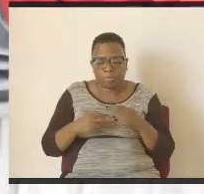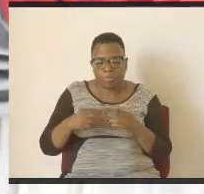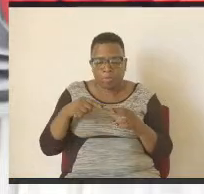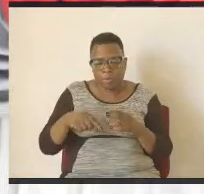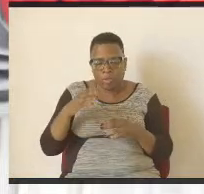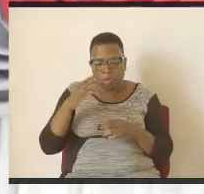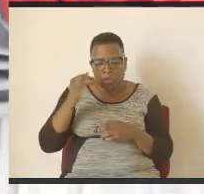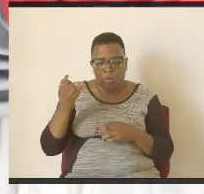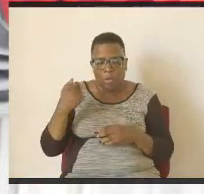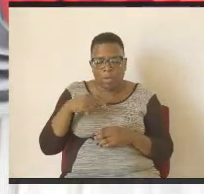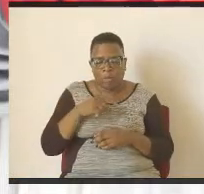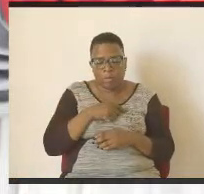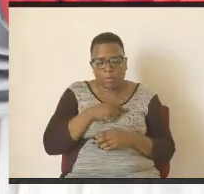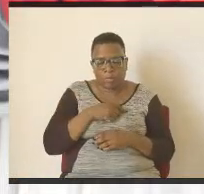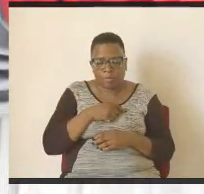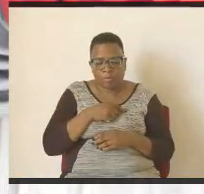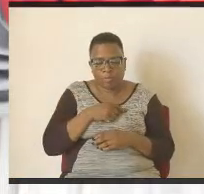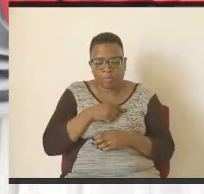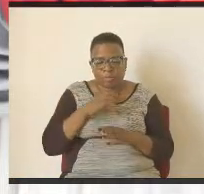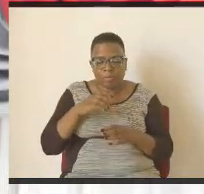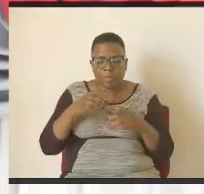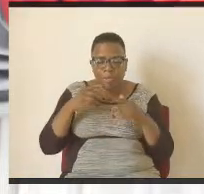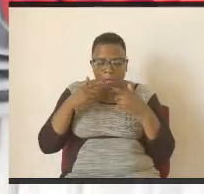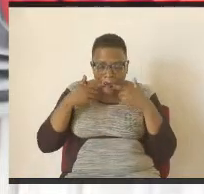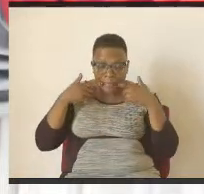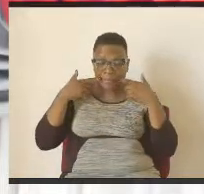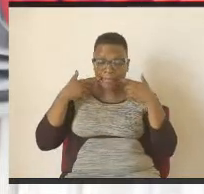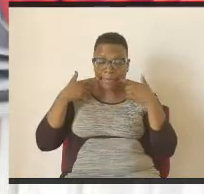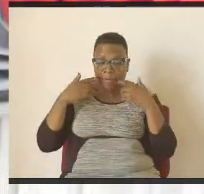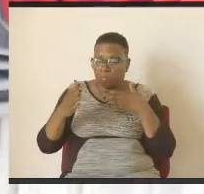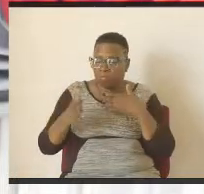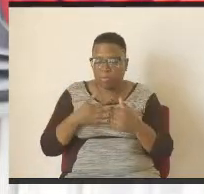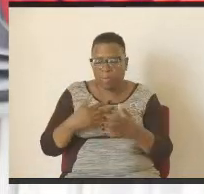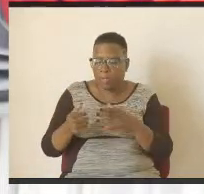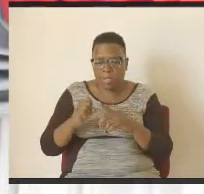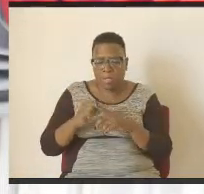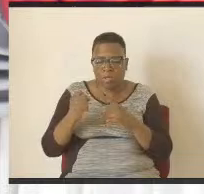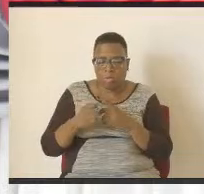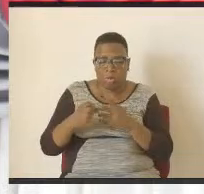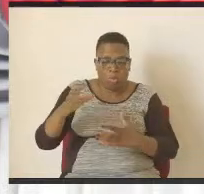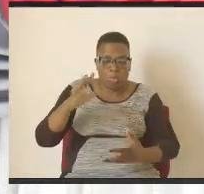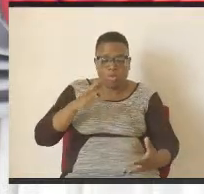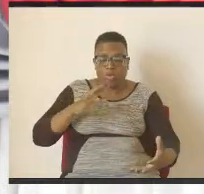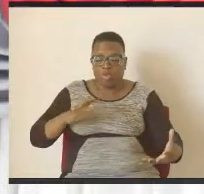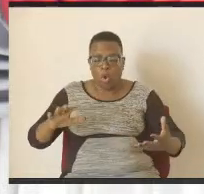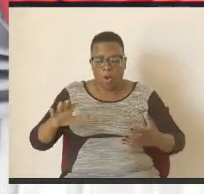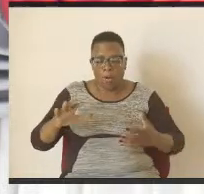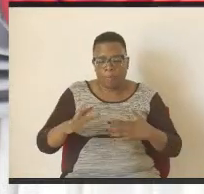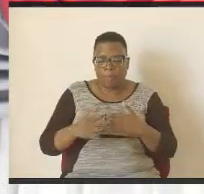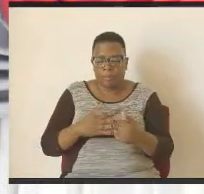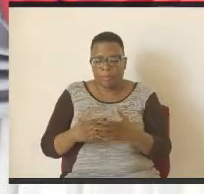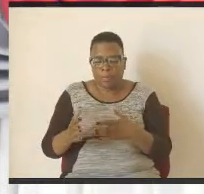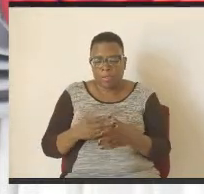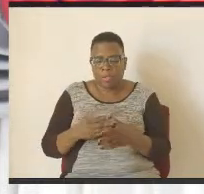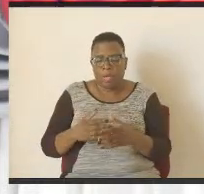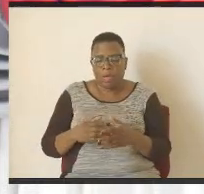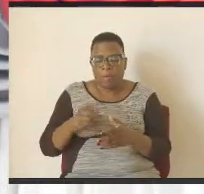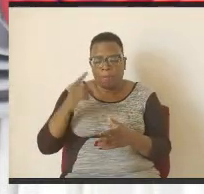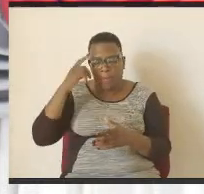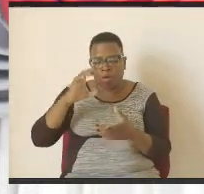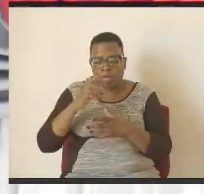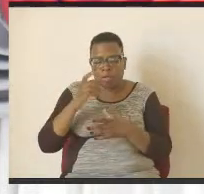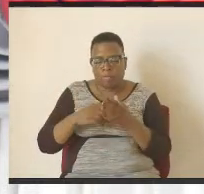we can smile in the storm, because of what the cross means to